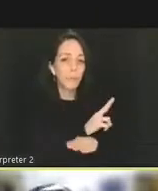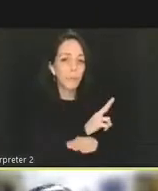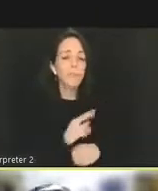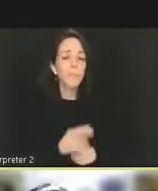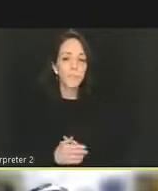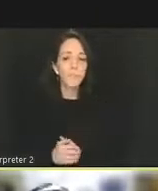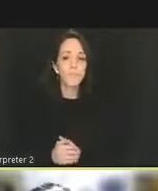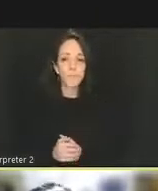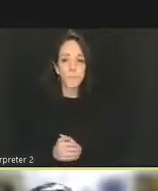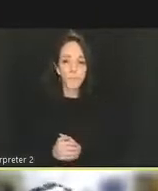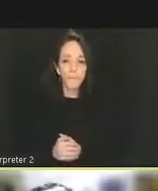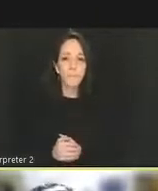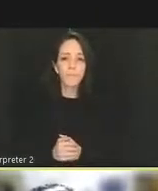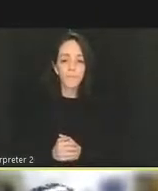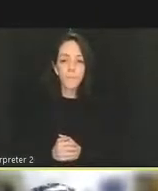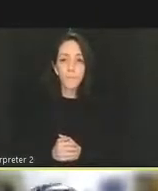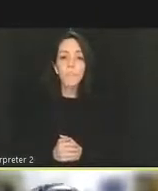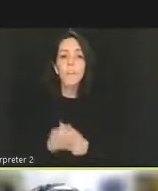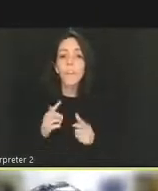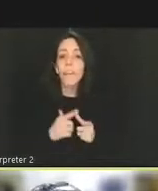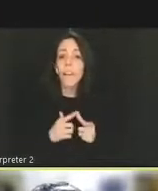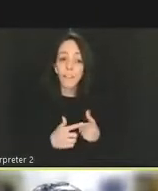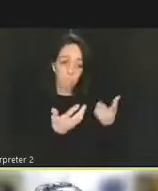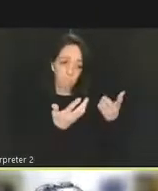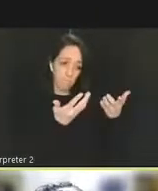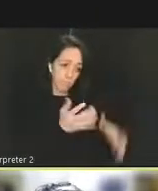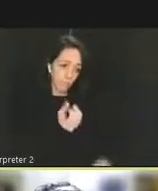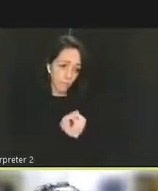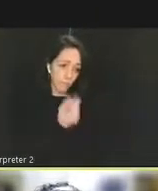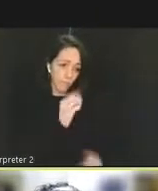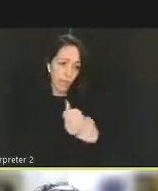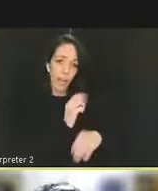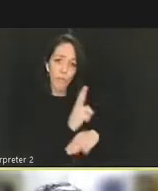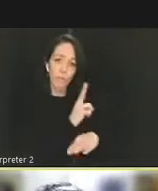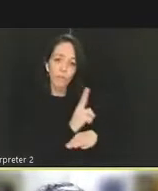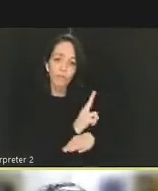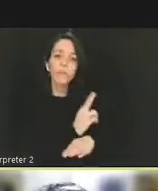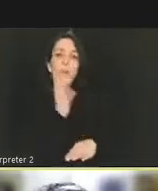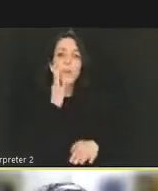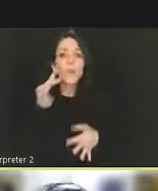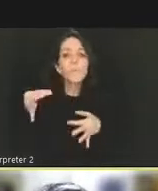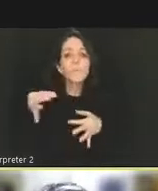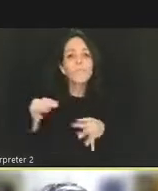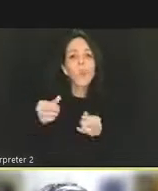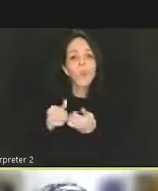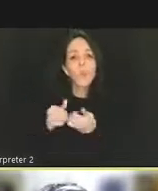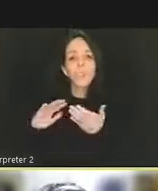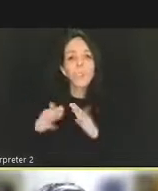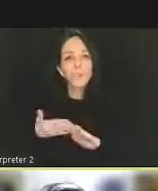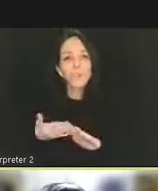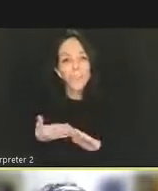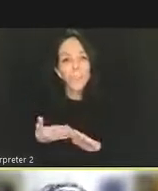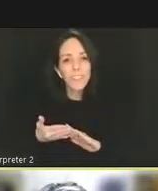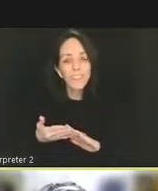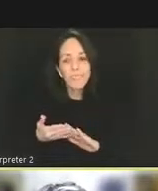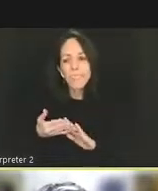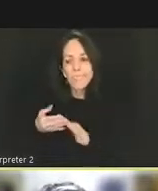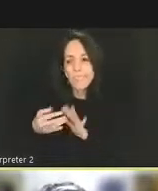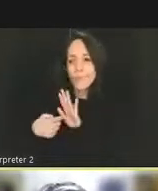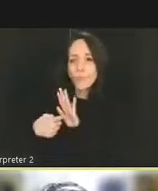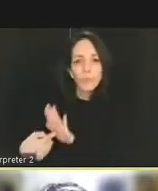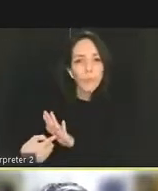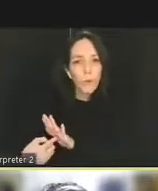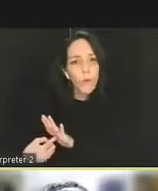able to communicate with the community how the use of the budget equity tool has